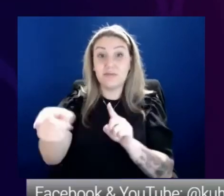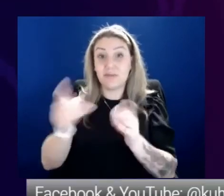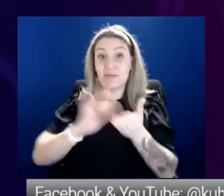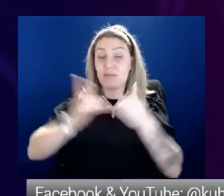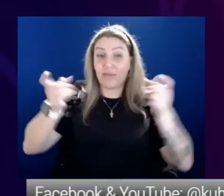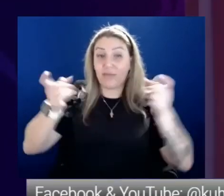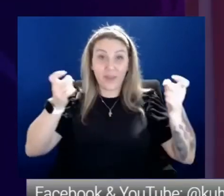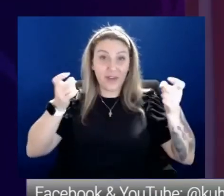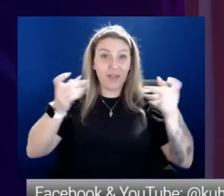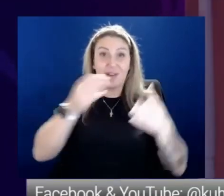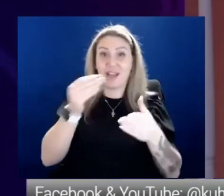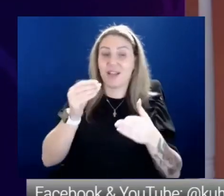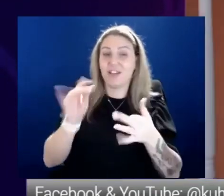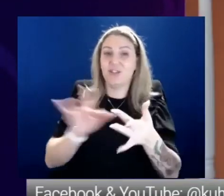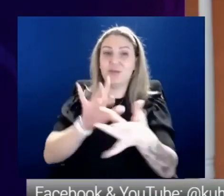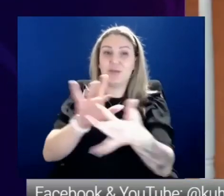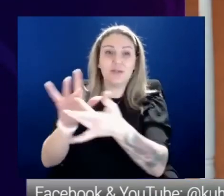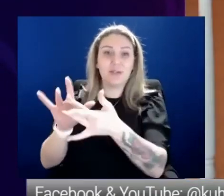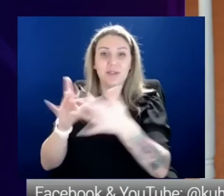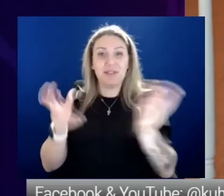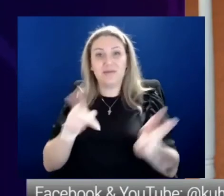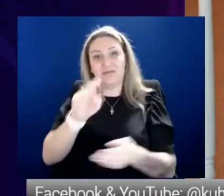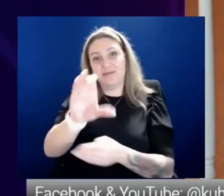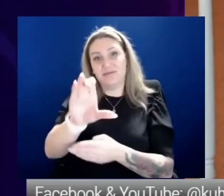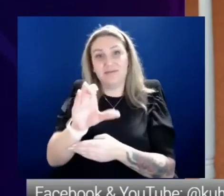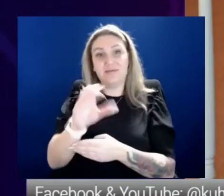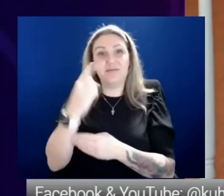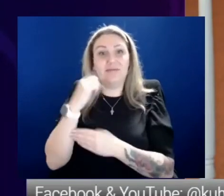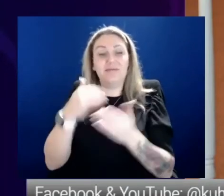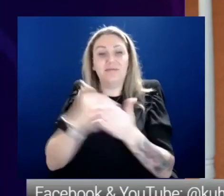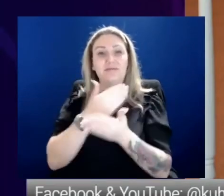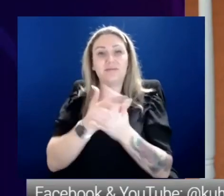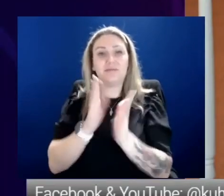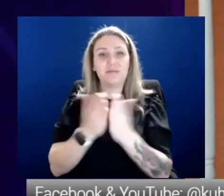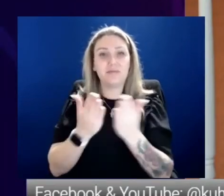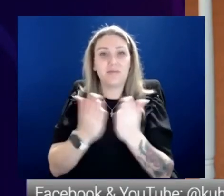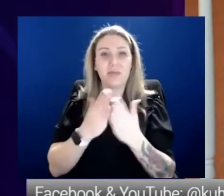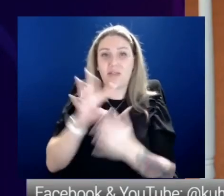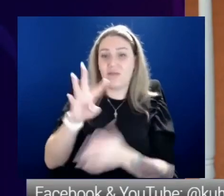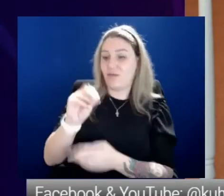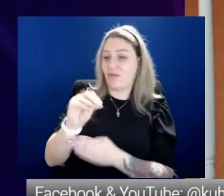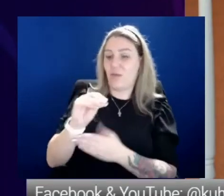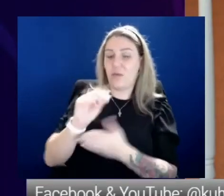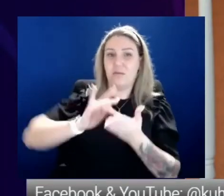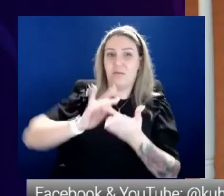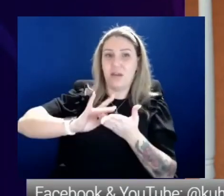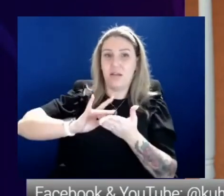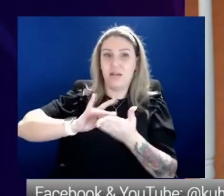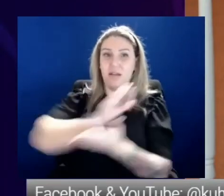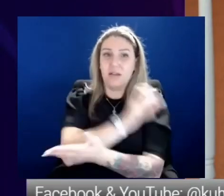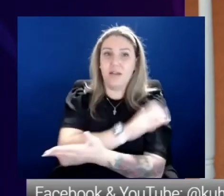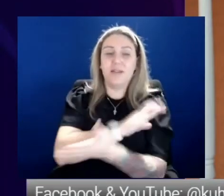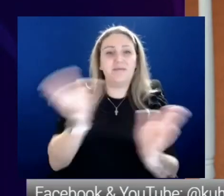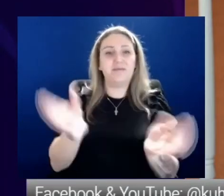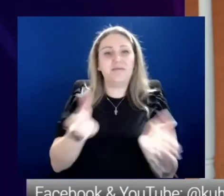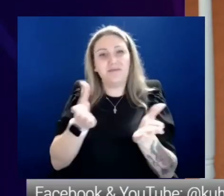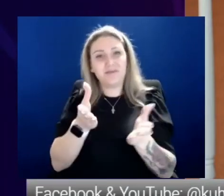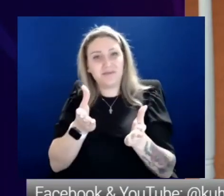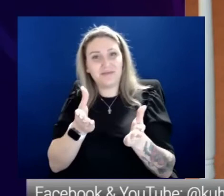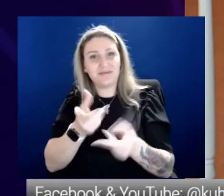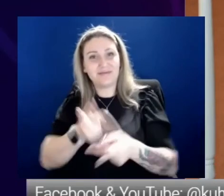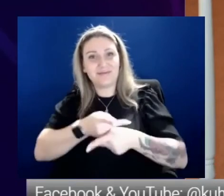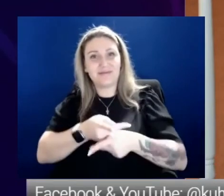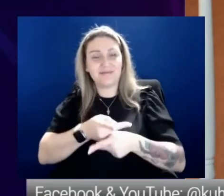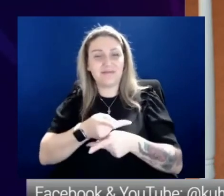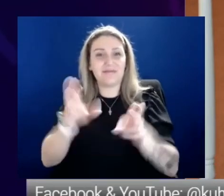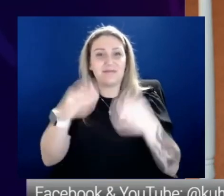City, providing new books to 40 medical clinics across the metro and encouraging caregivers to help promote literacy. Now, these are pictures with